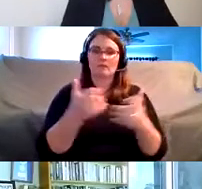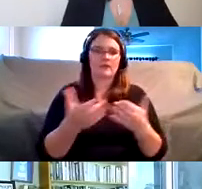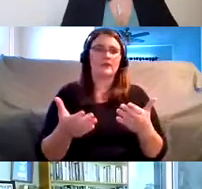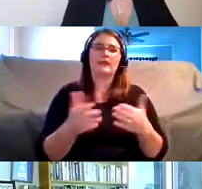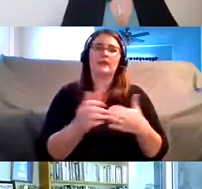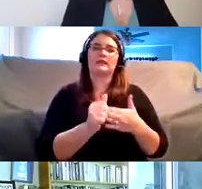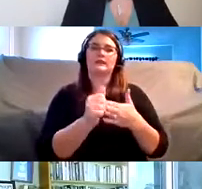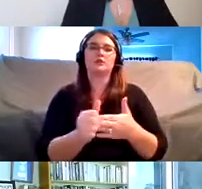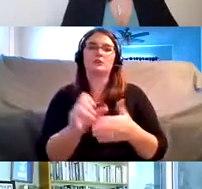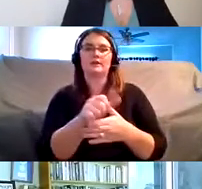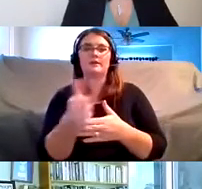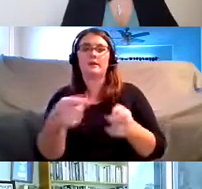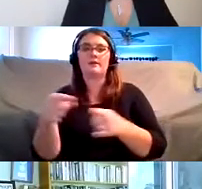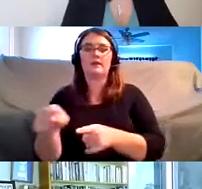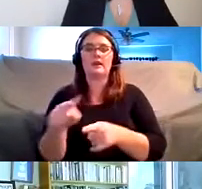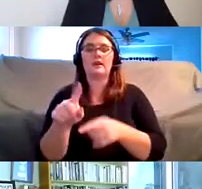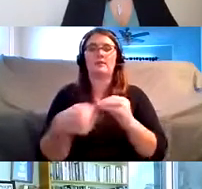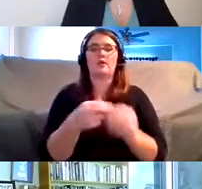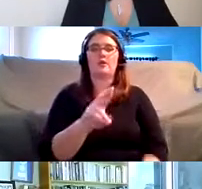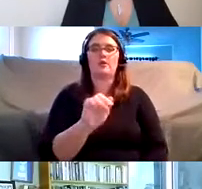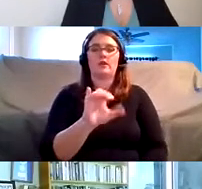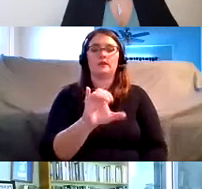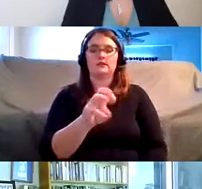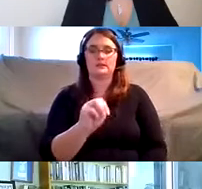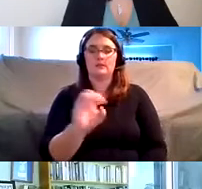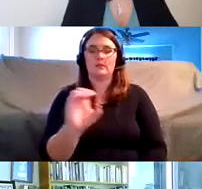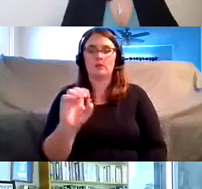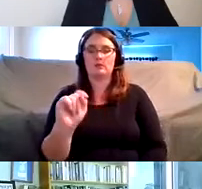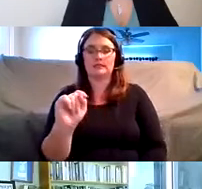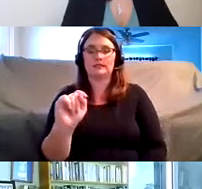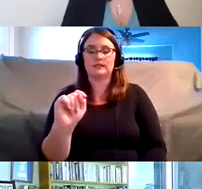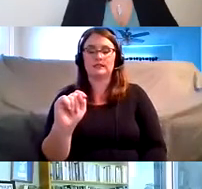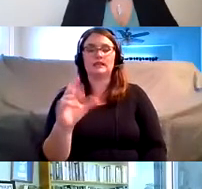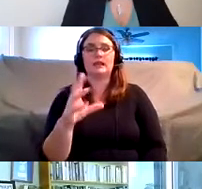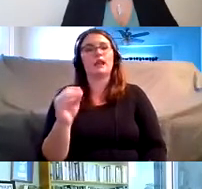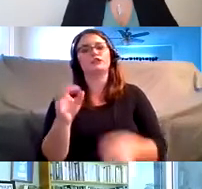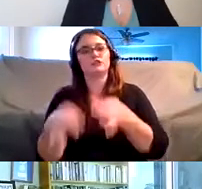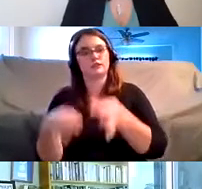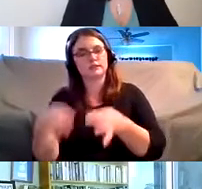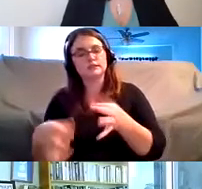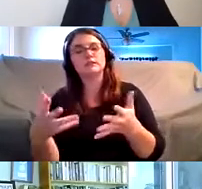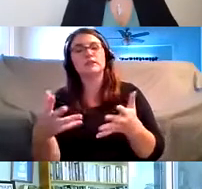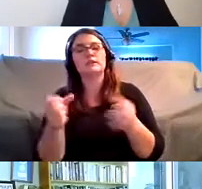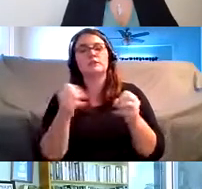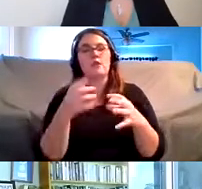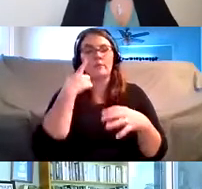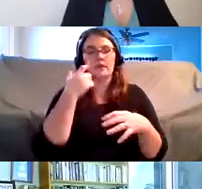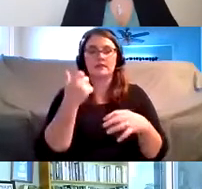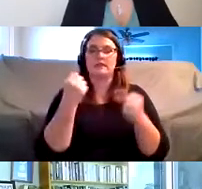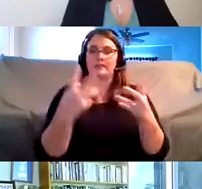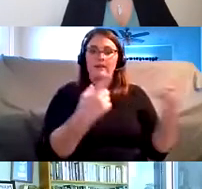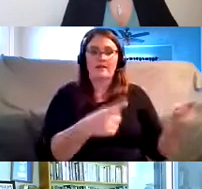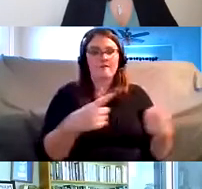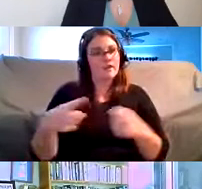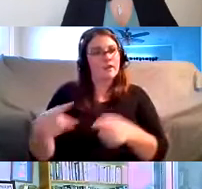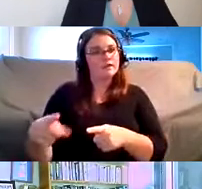about racism, OT, and occupational justice. And now we have, because of all these events, we had more